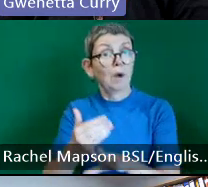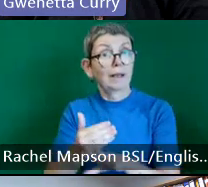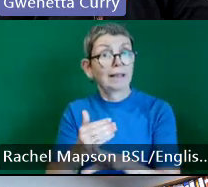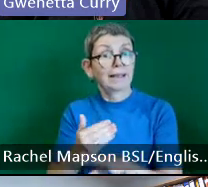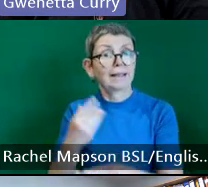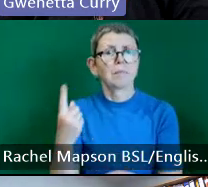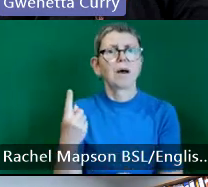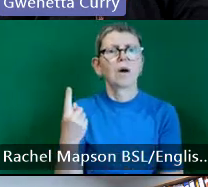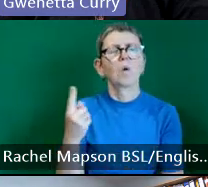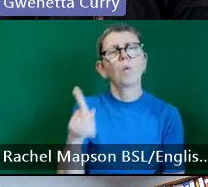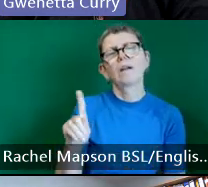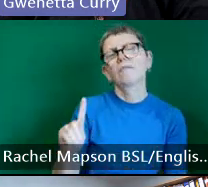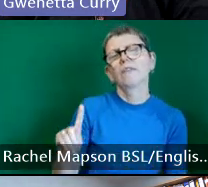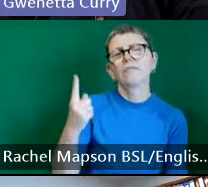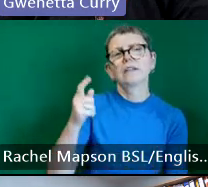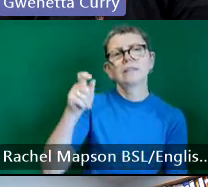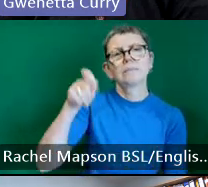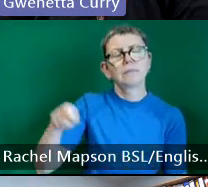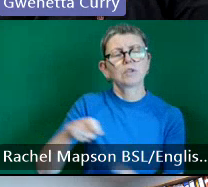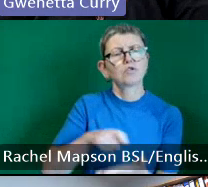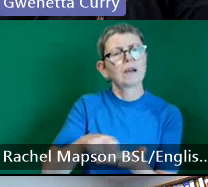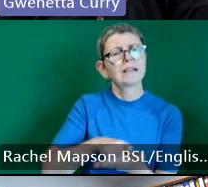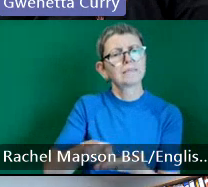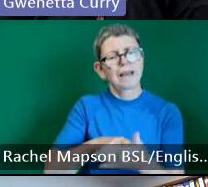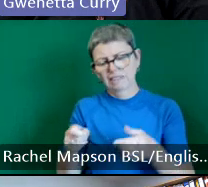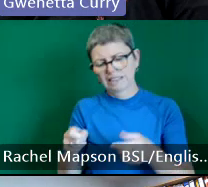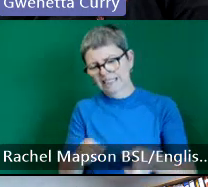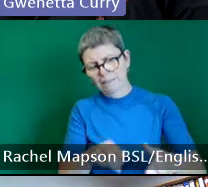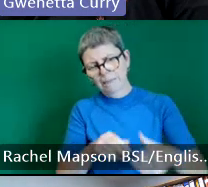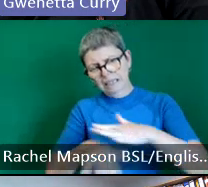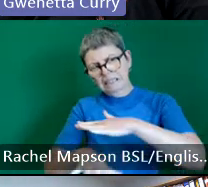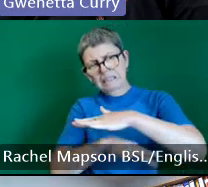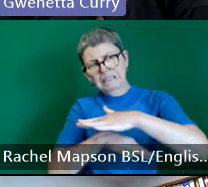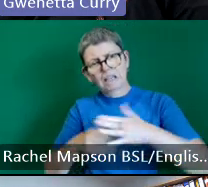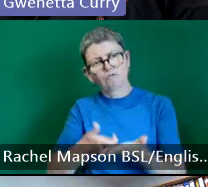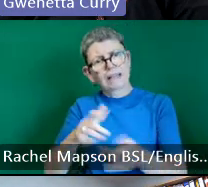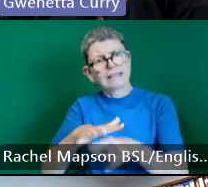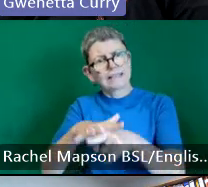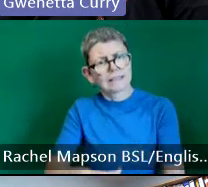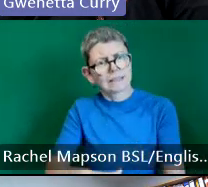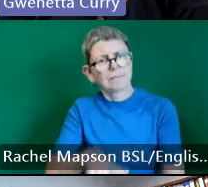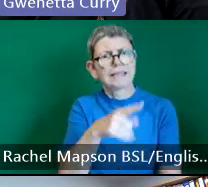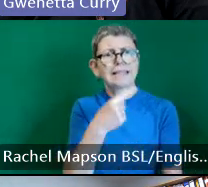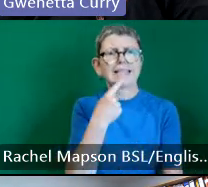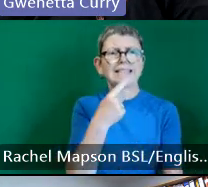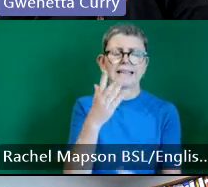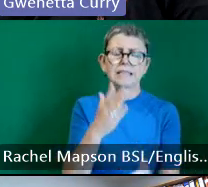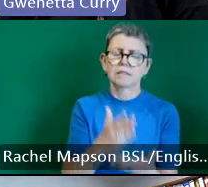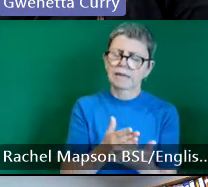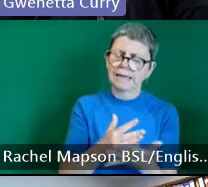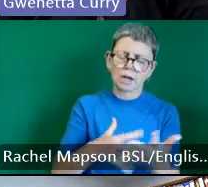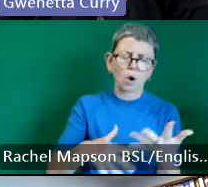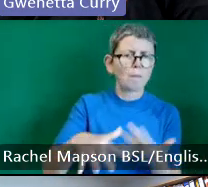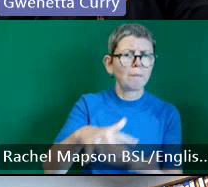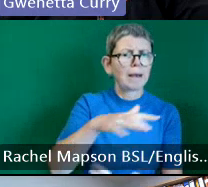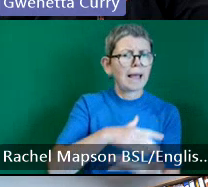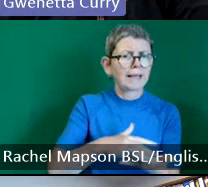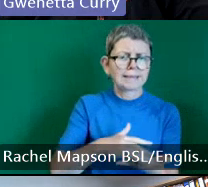people to, write on systemic racism, and he defined it as the complex array of